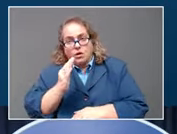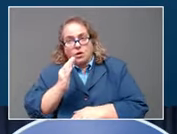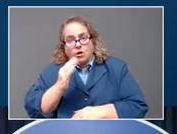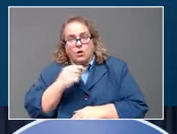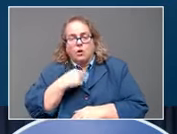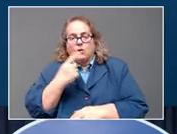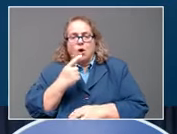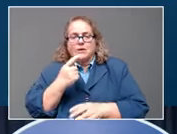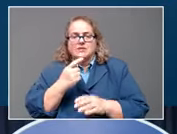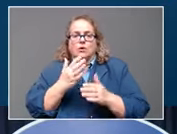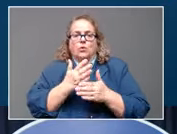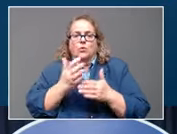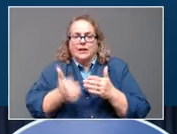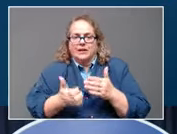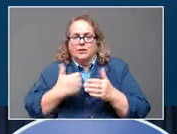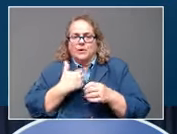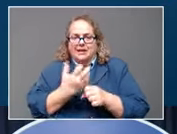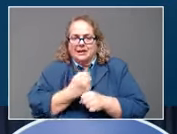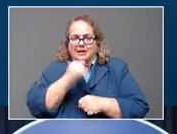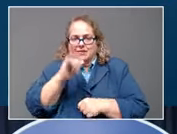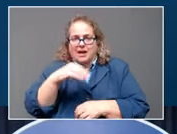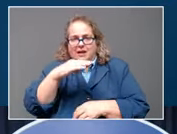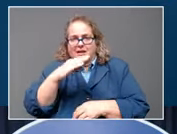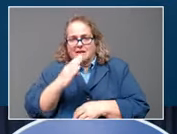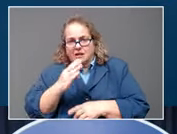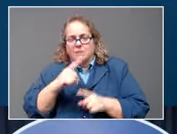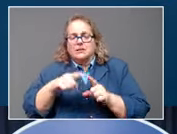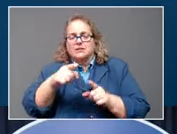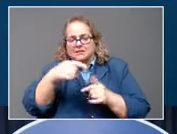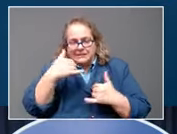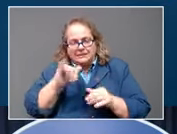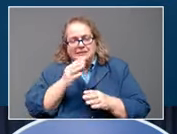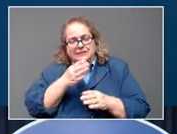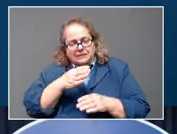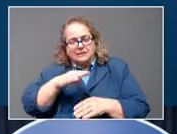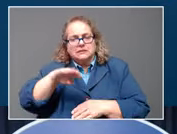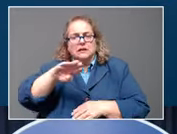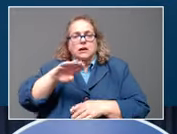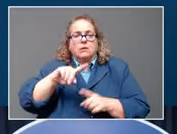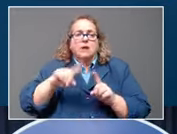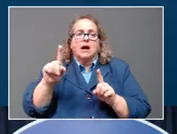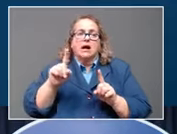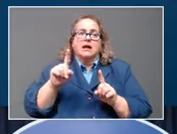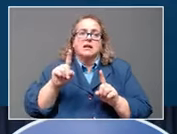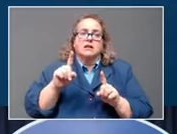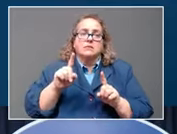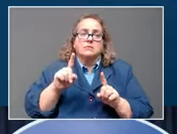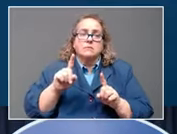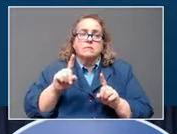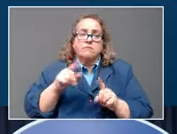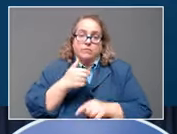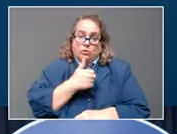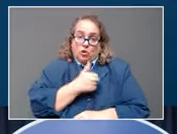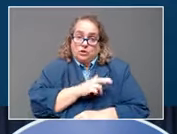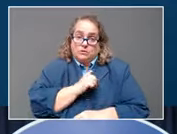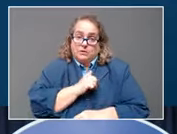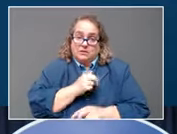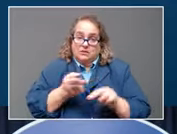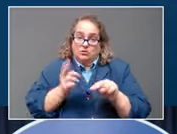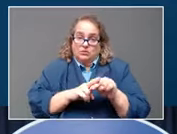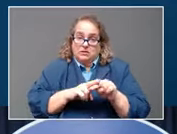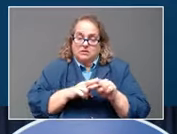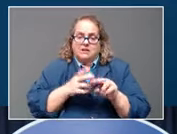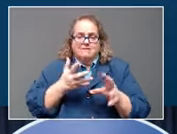the weekends. So that is still an upward trajectory, but certainly the hospitalizations increasing a lot